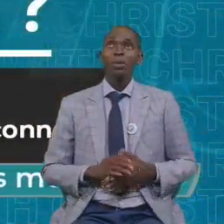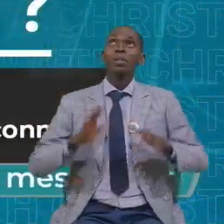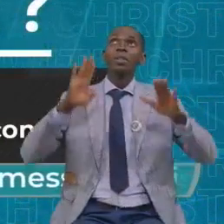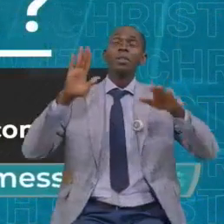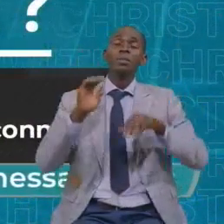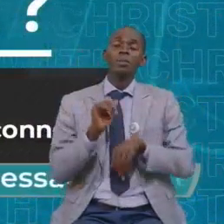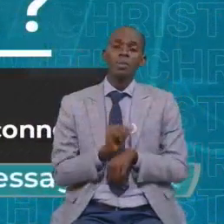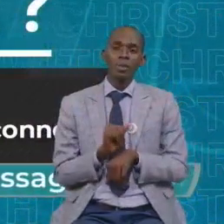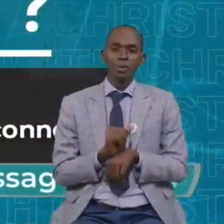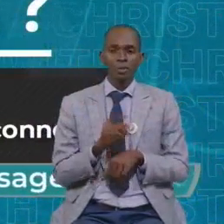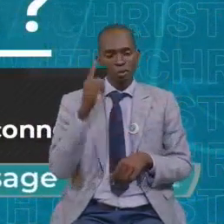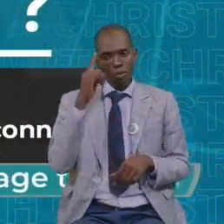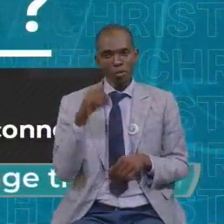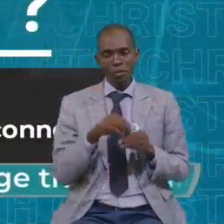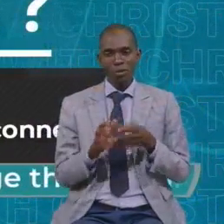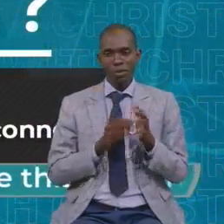Amen.